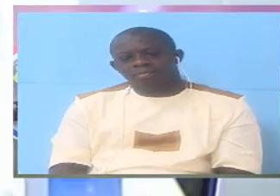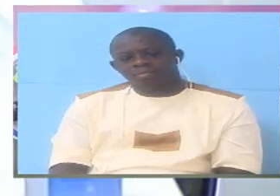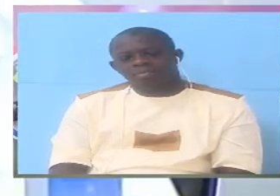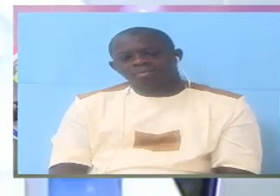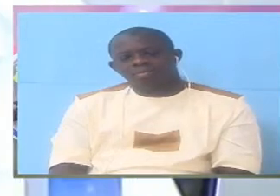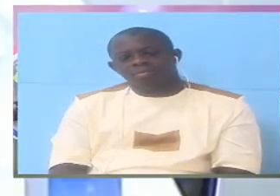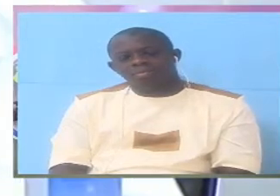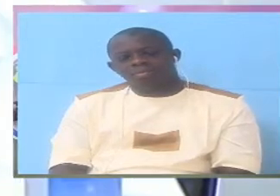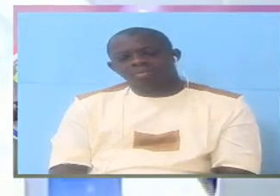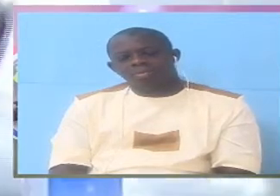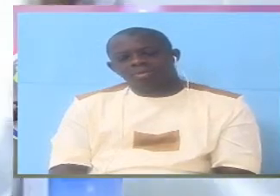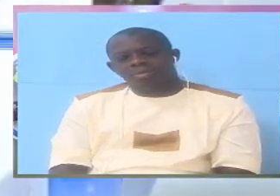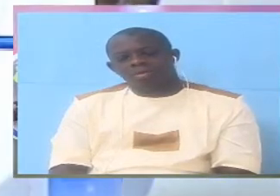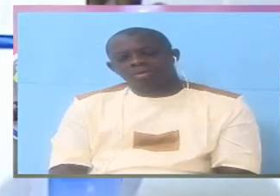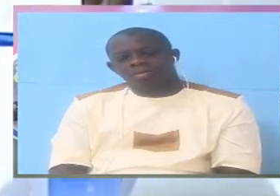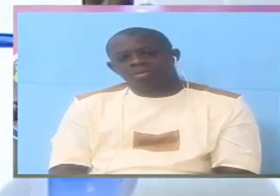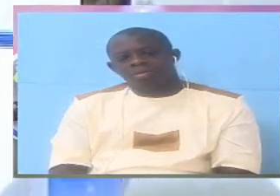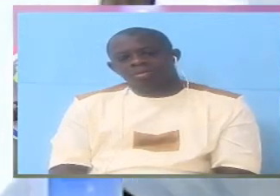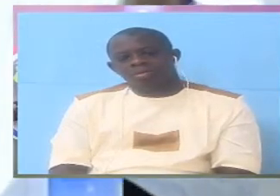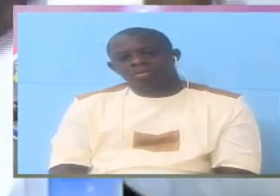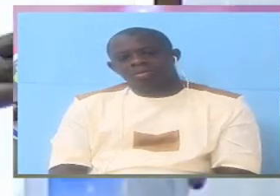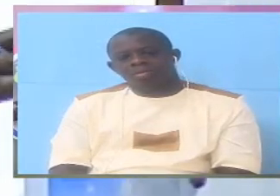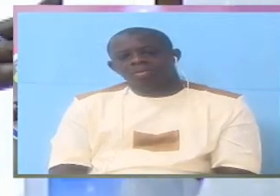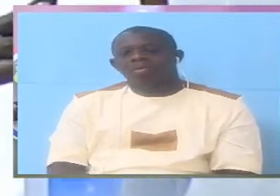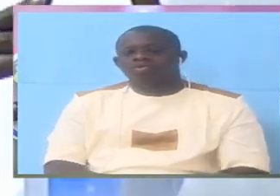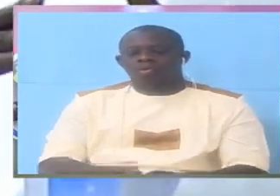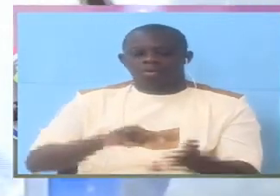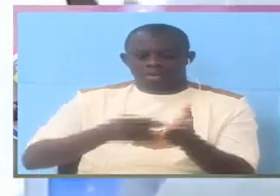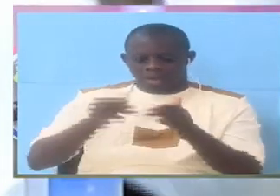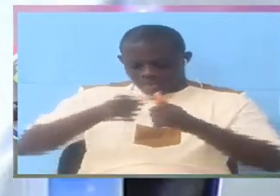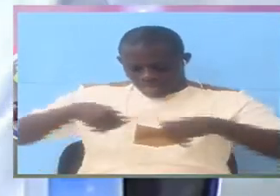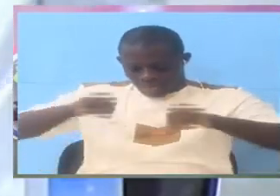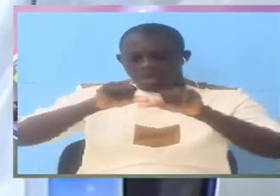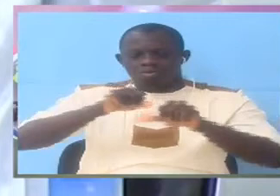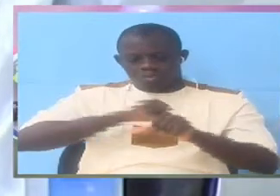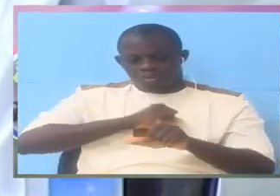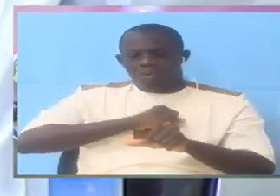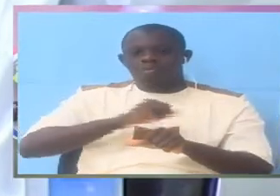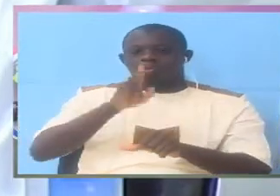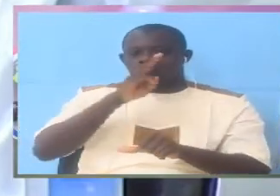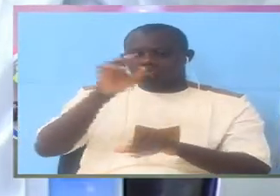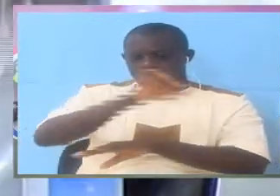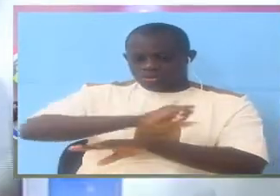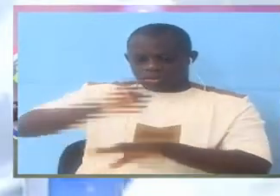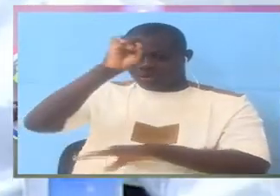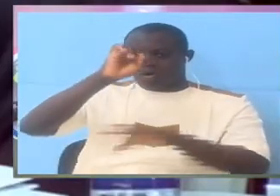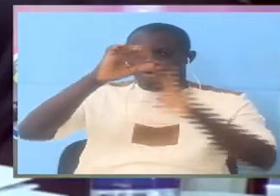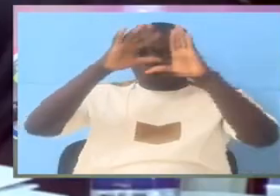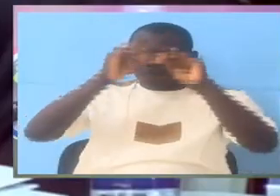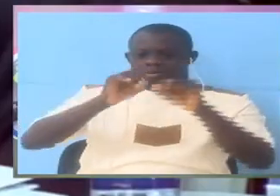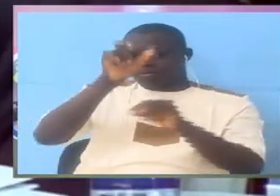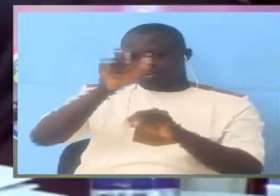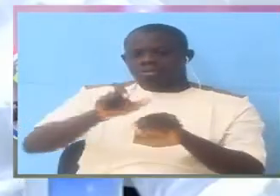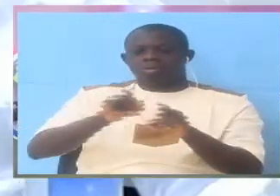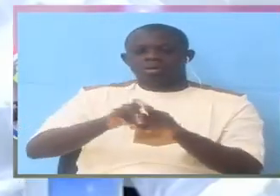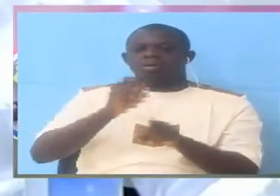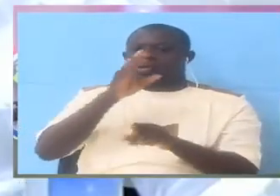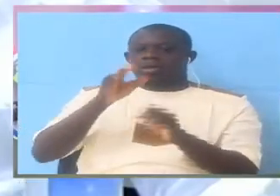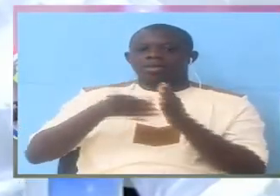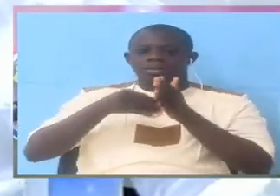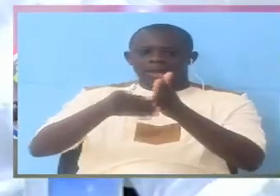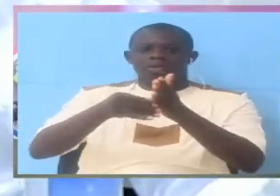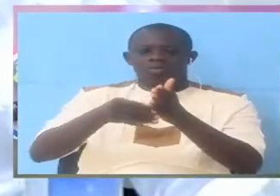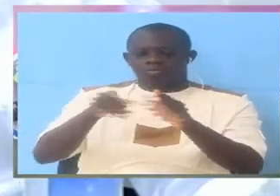Is a section of its own, headed by a senior officer. He wasn't director? No, at the